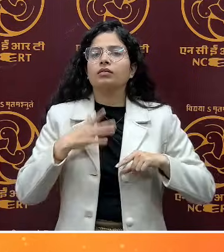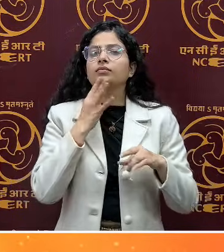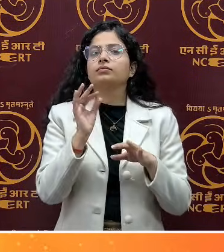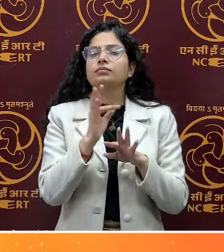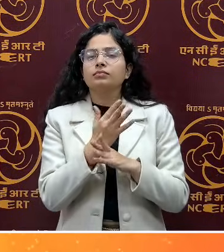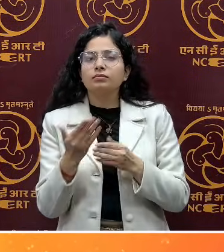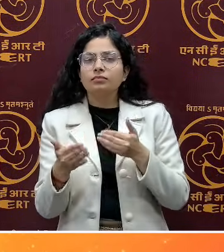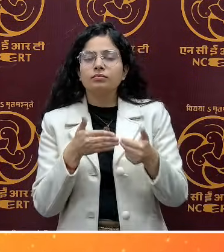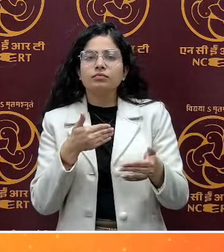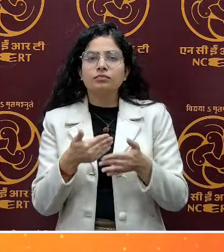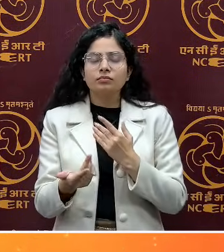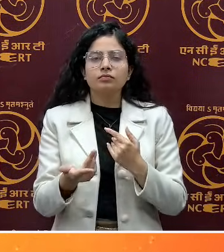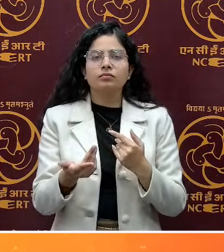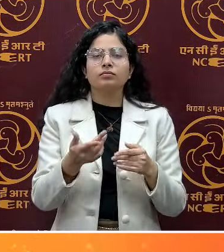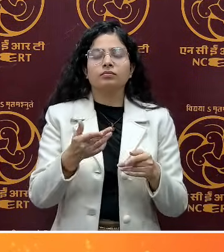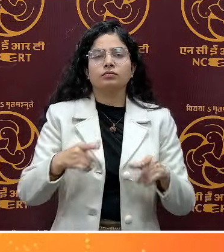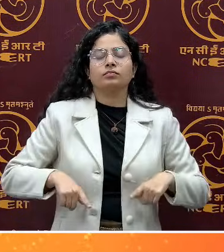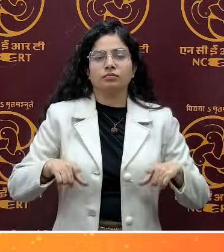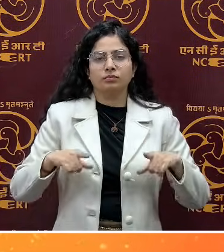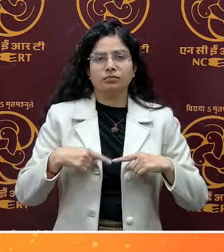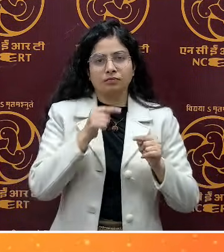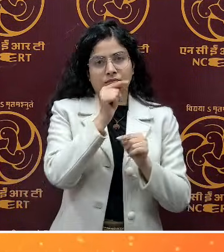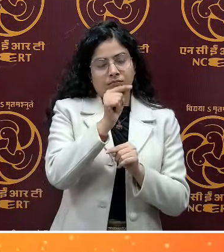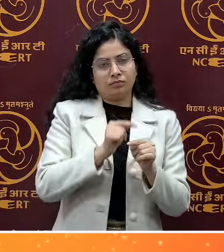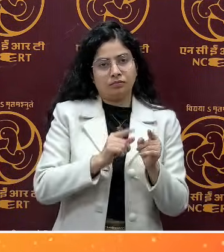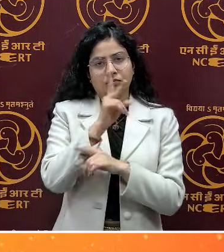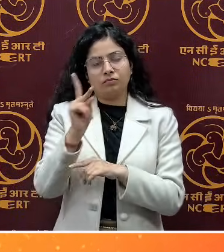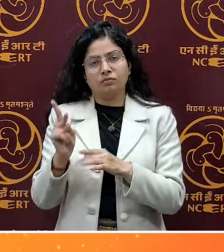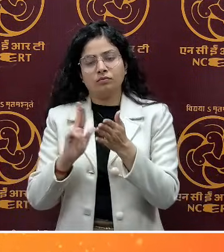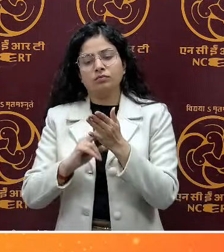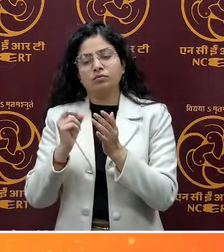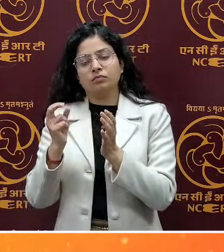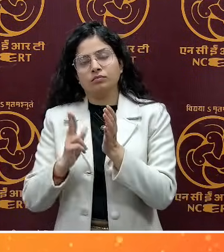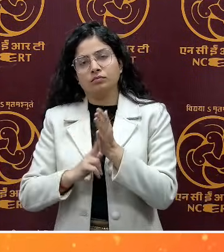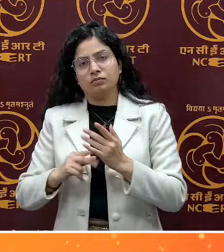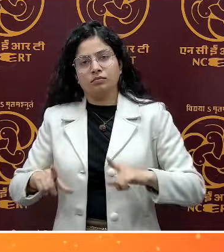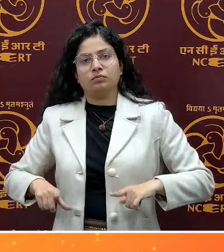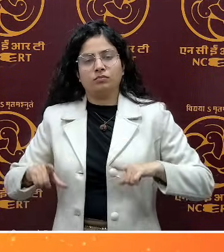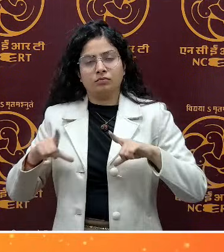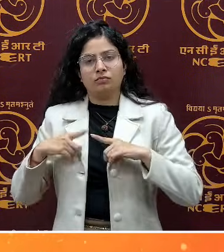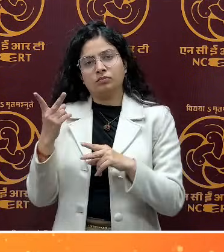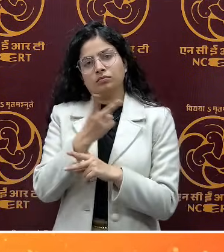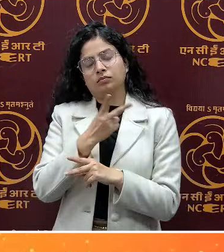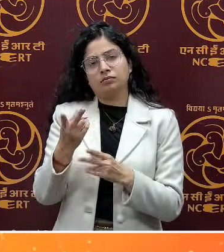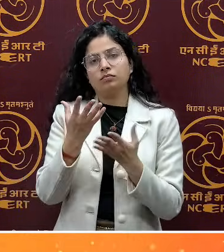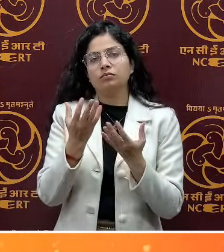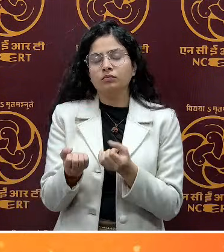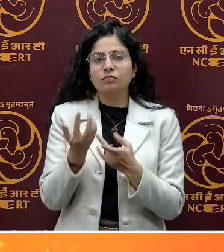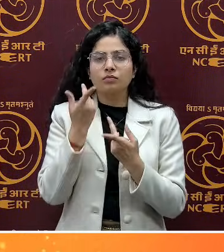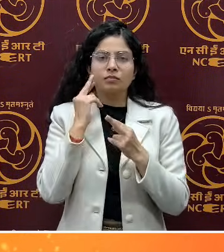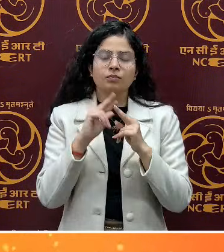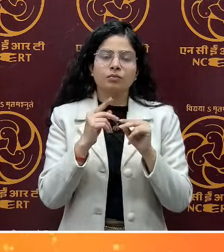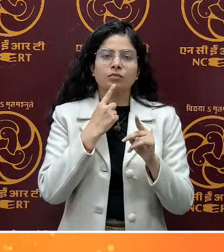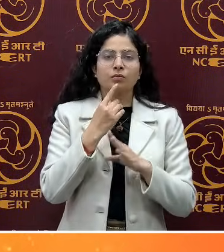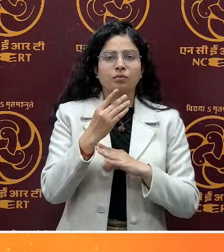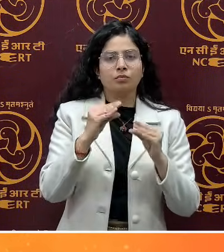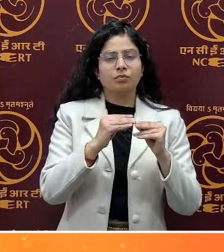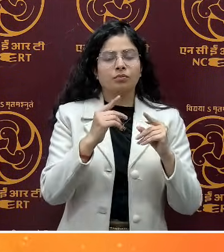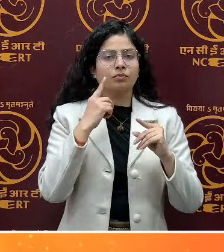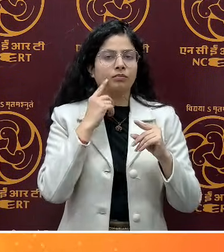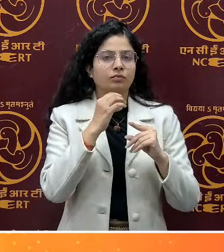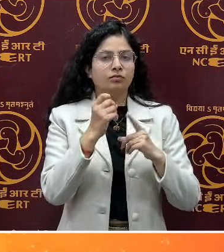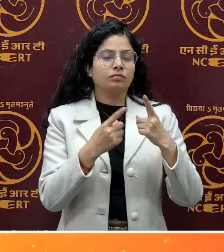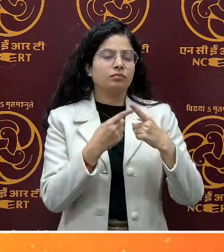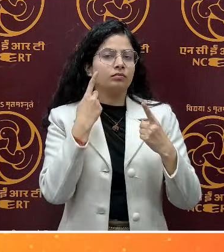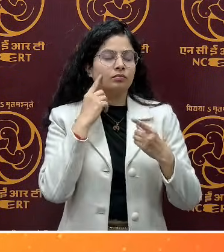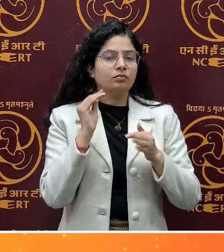the living factors also, and we need the non-living factors also. If we talk of biotic factors, so we are dependent